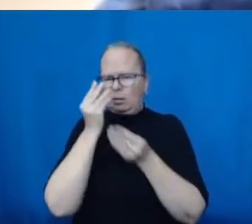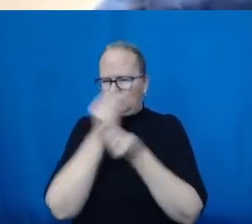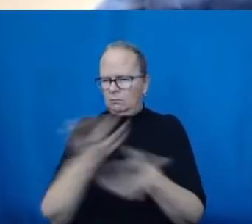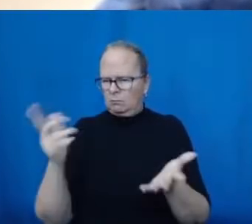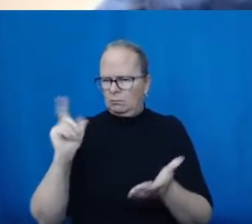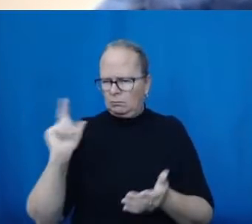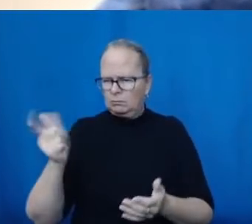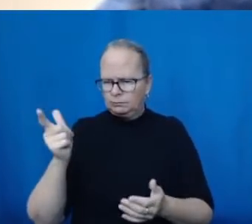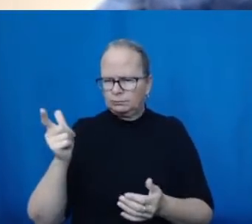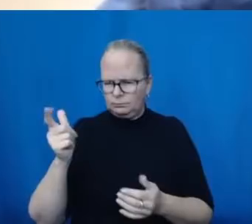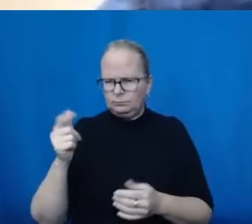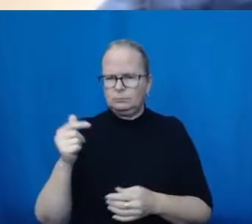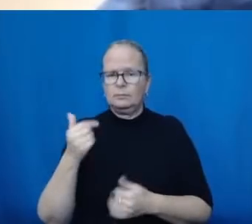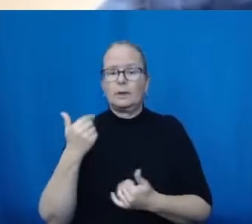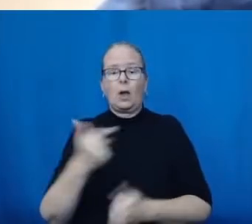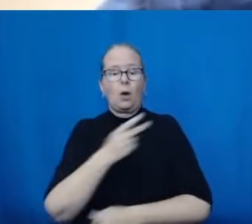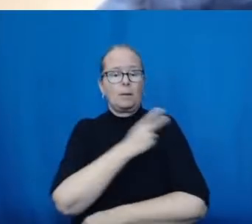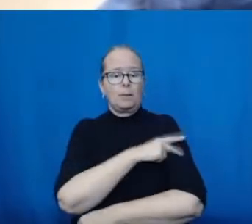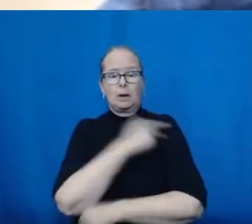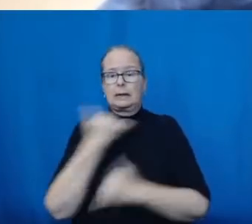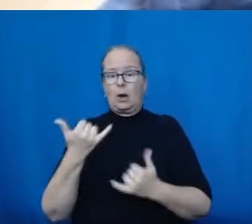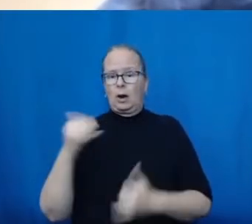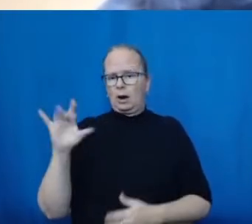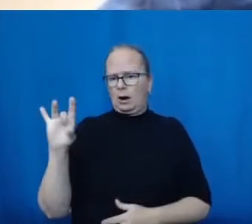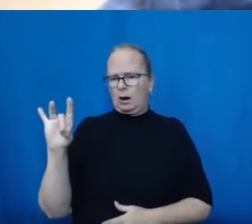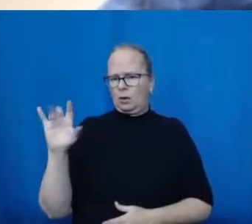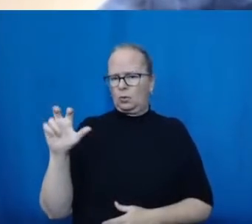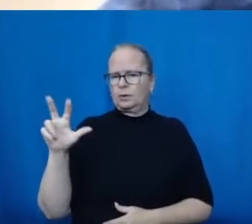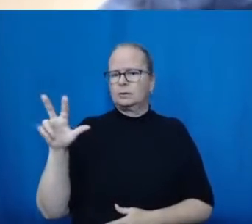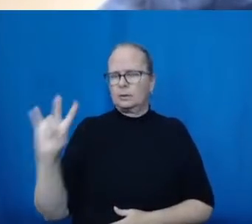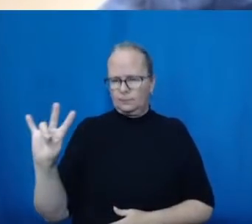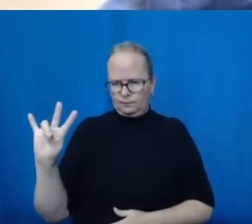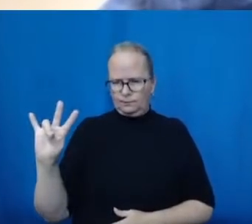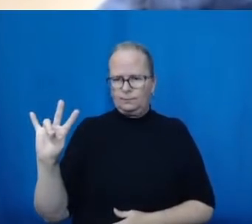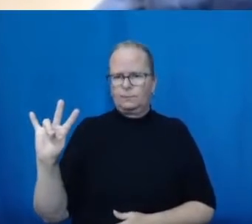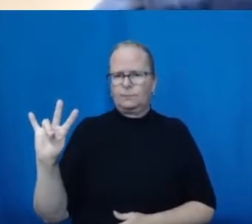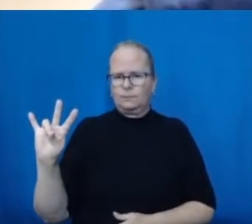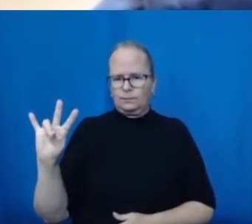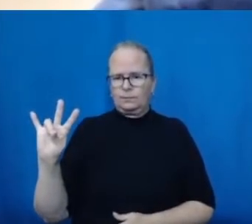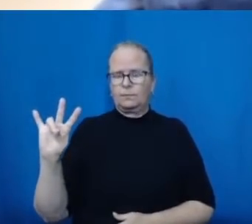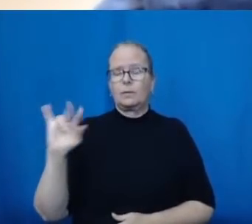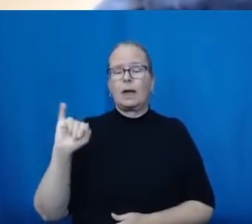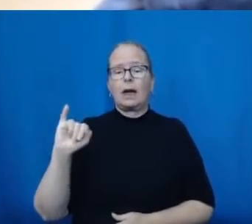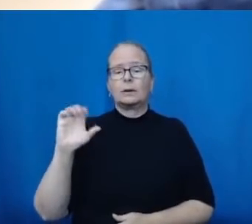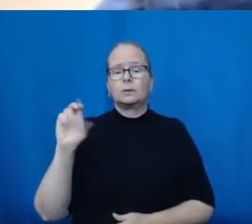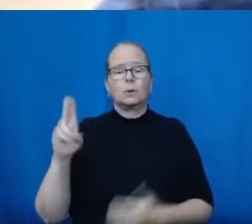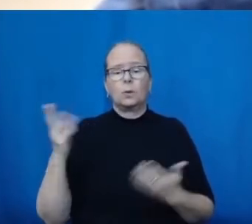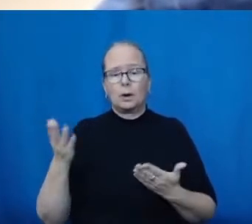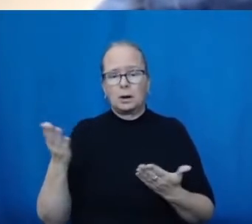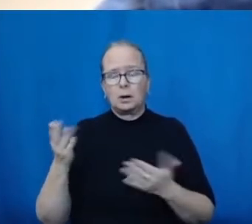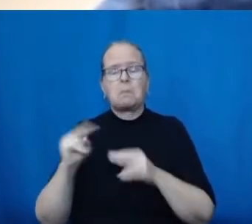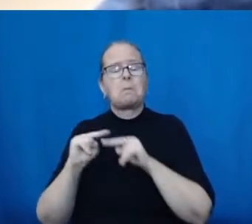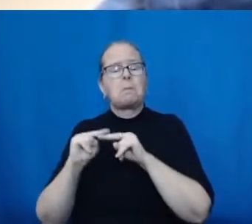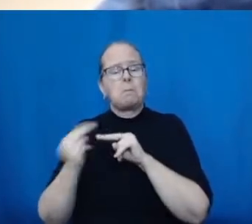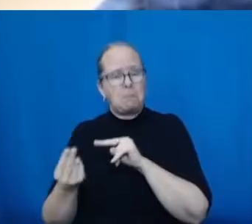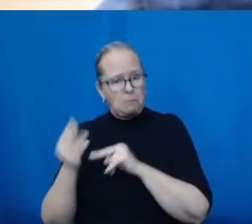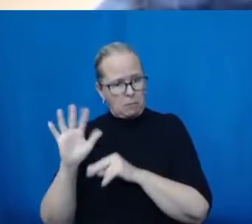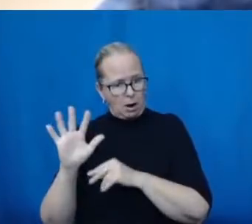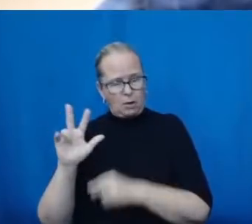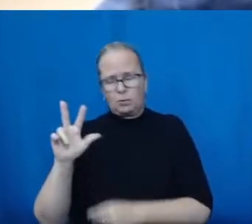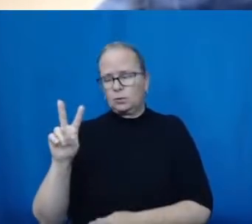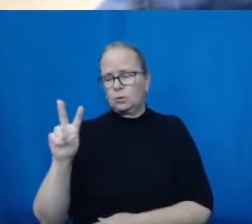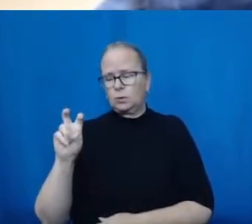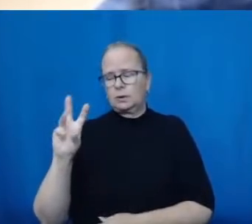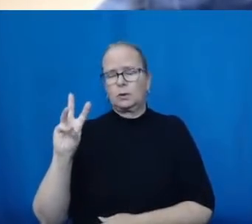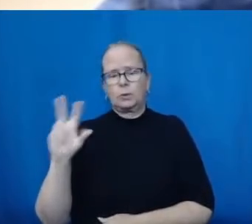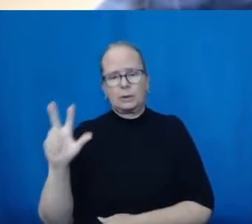a slight drop of 5 to 263 day over day. What's been interesting with the ICU numbers is up to this